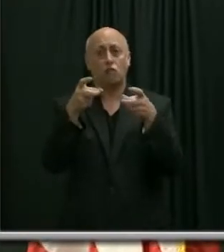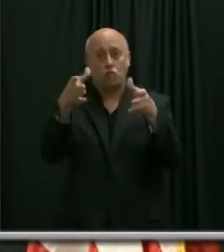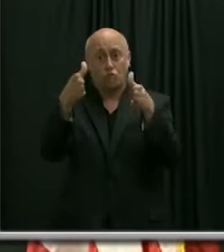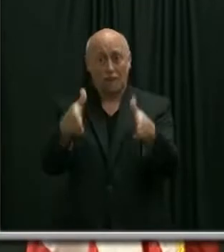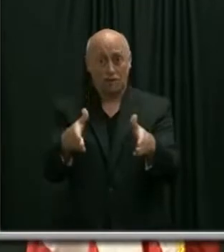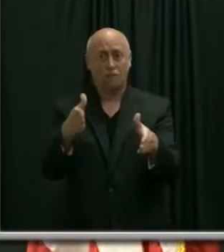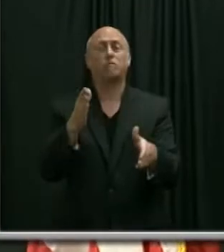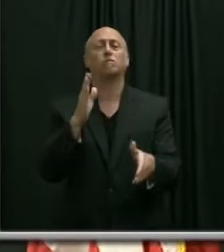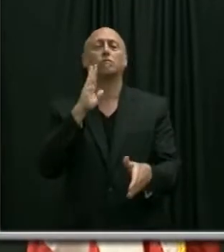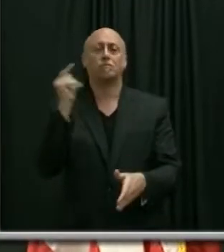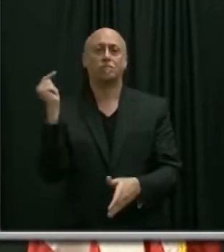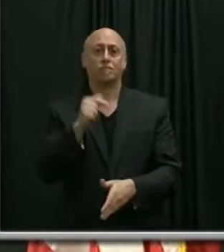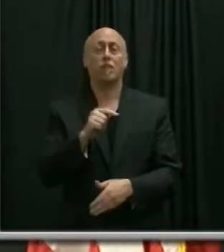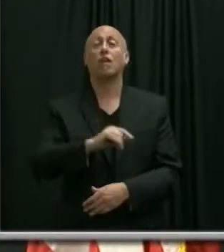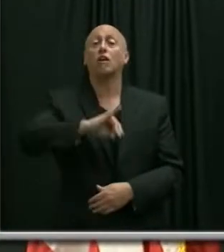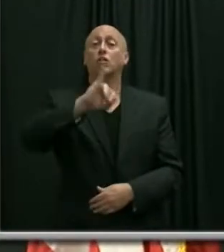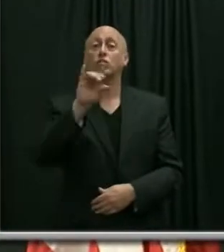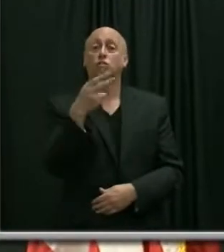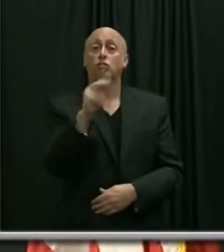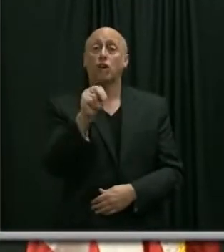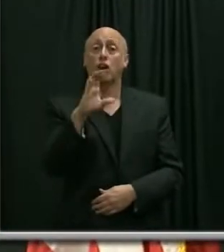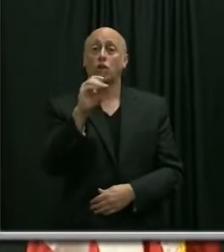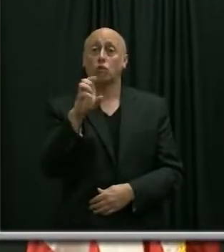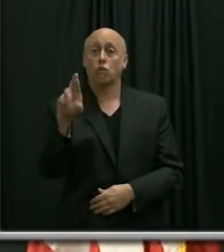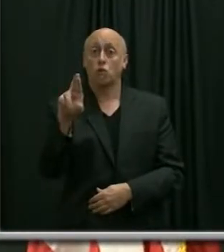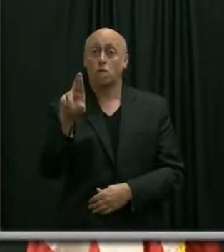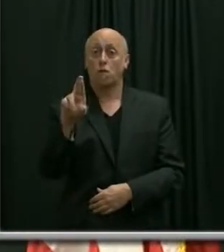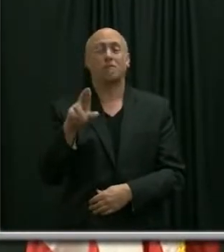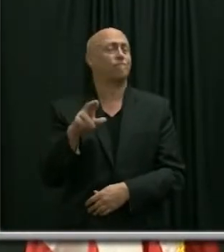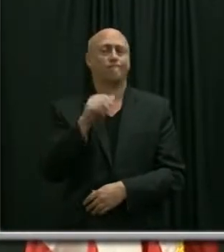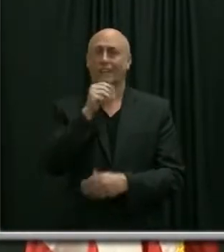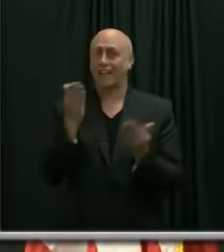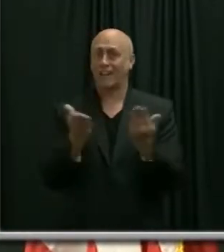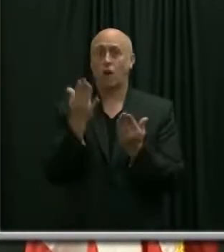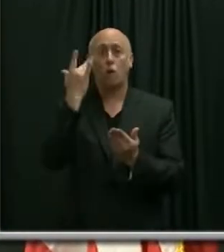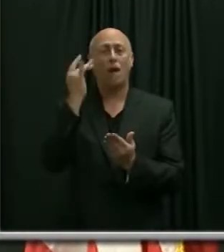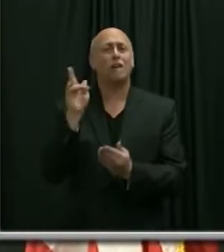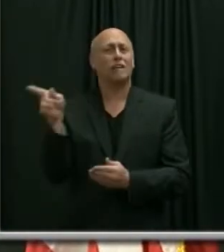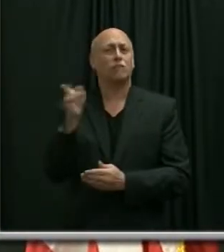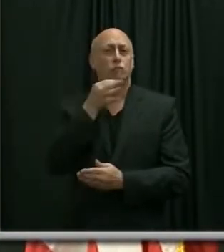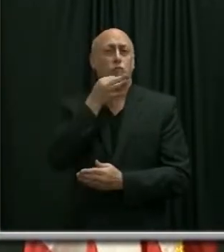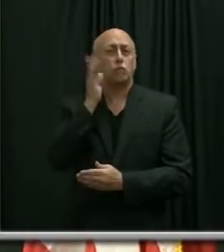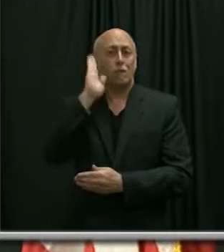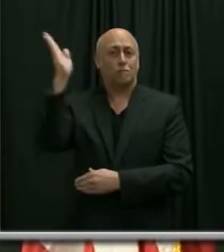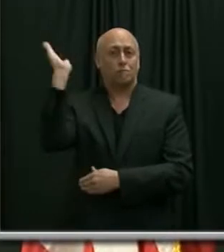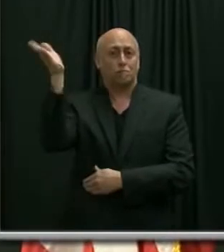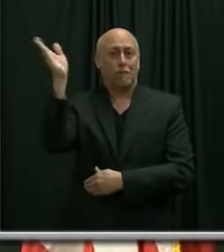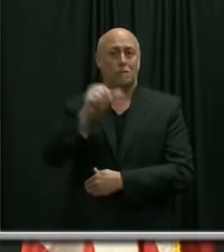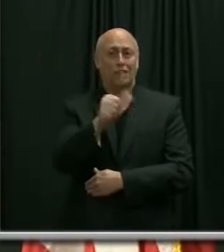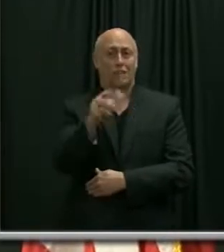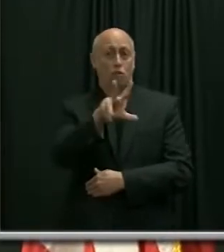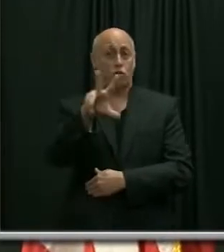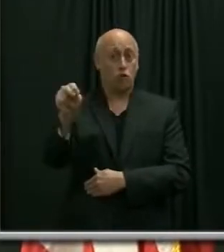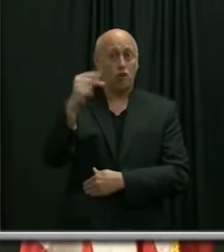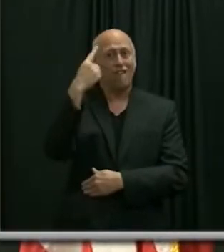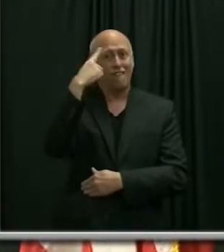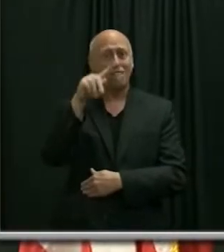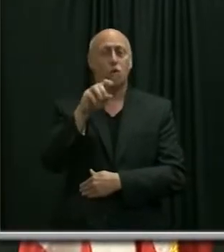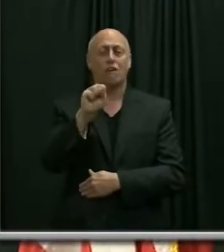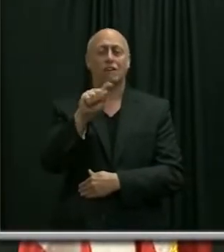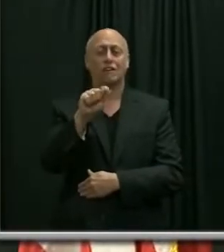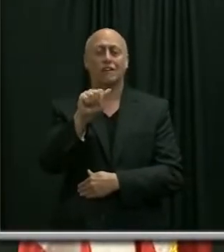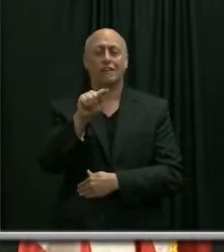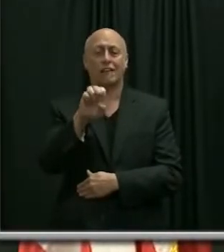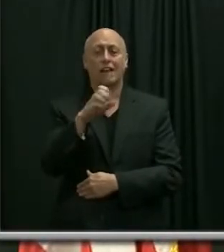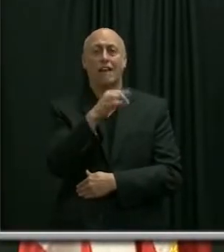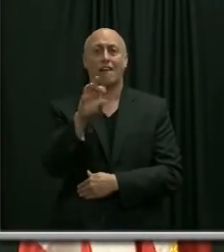Mayor John Cooper will not be joining us today as he is preparing to deliver the State of Metro address at 10:30. We will now begin with